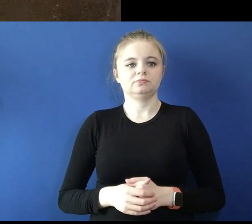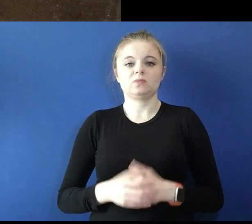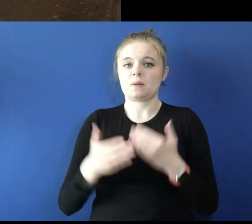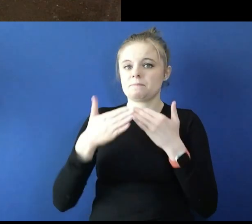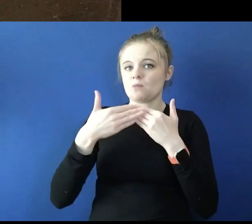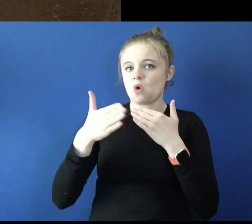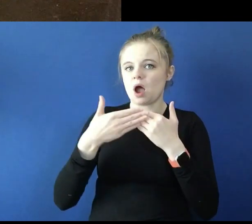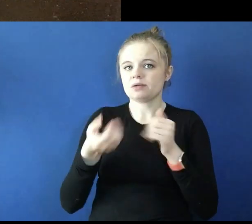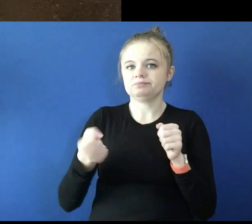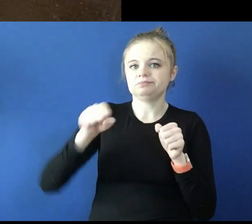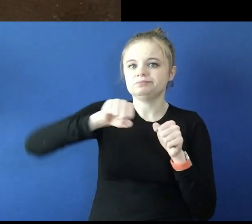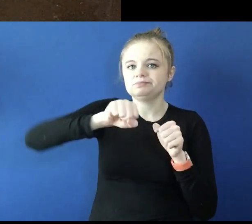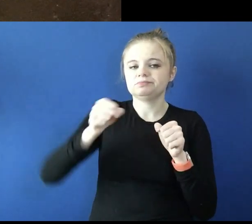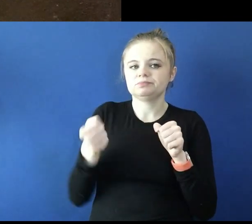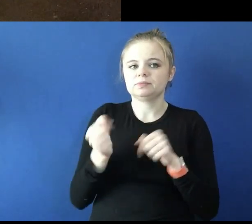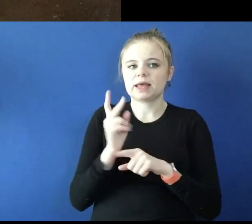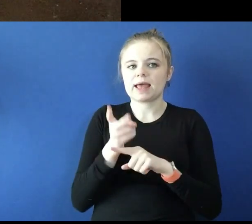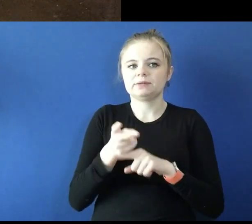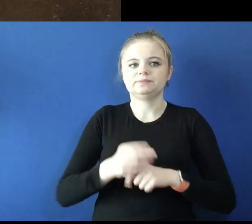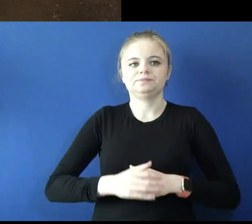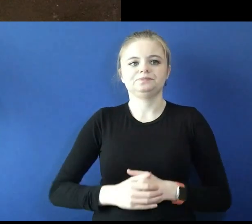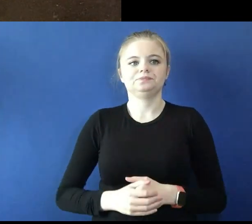More.